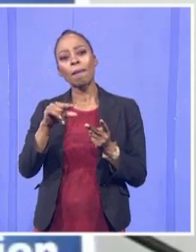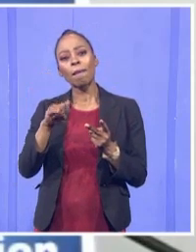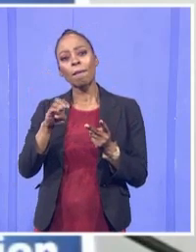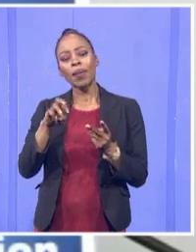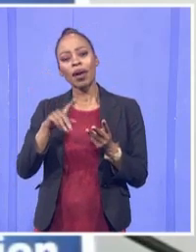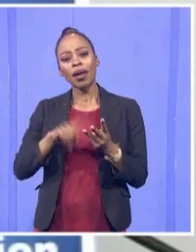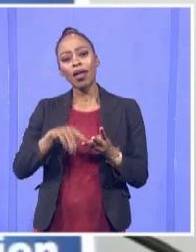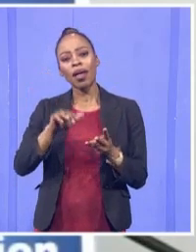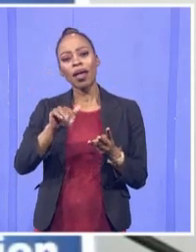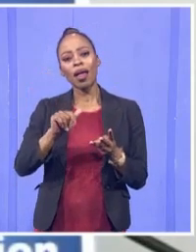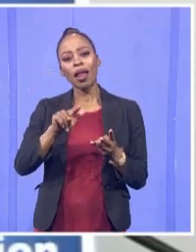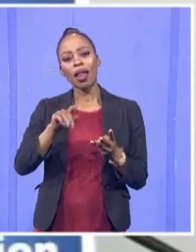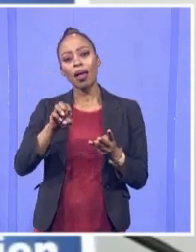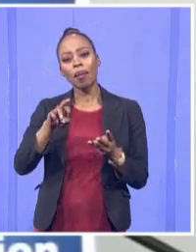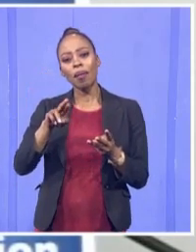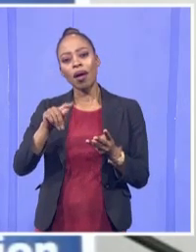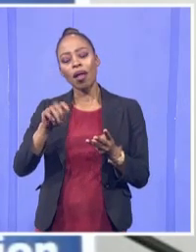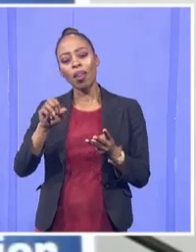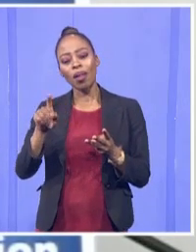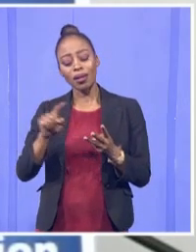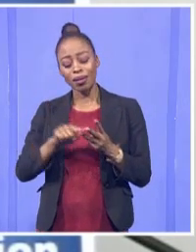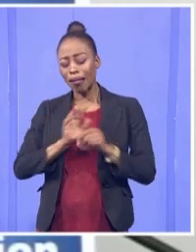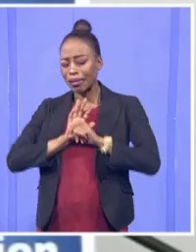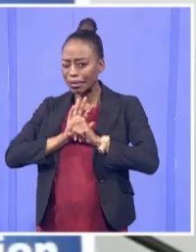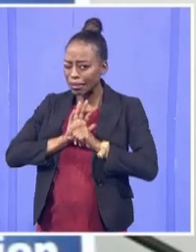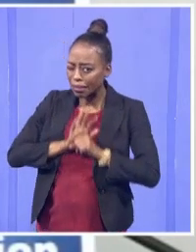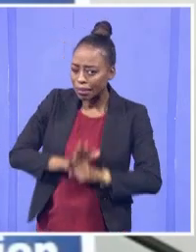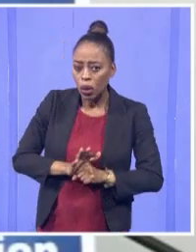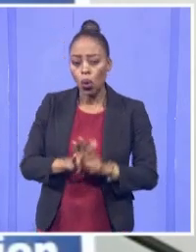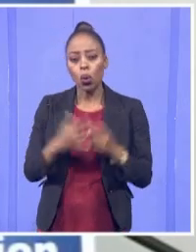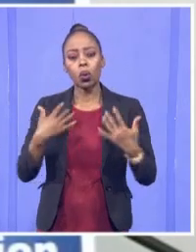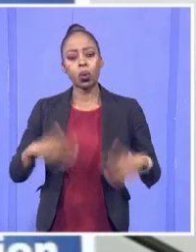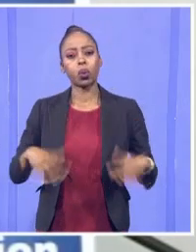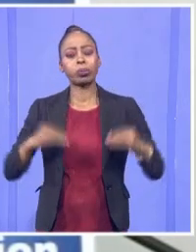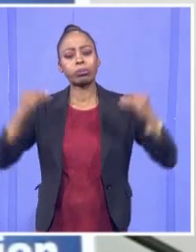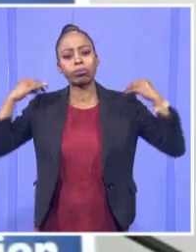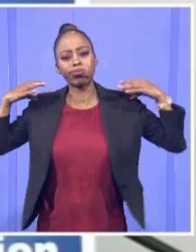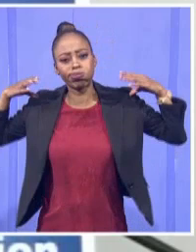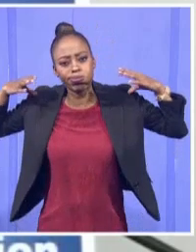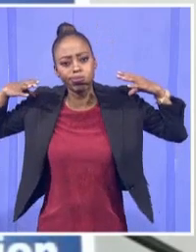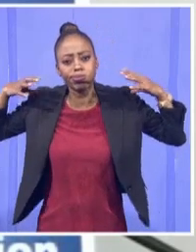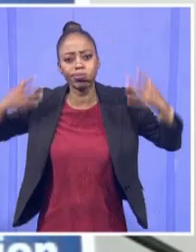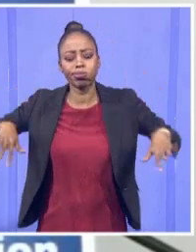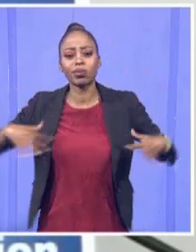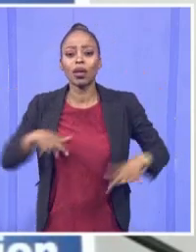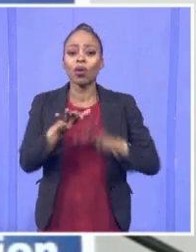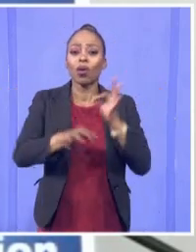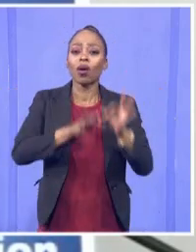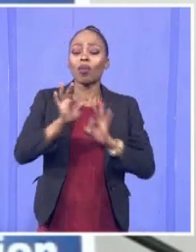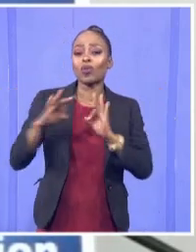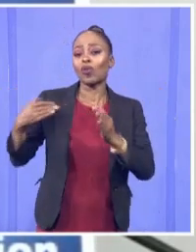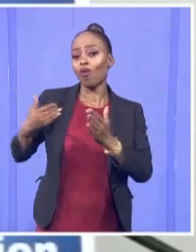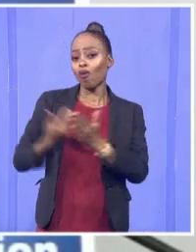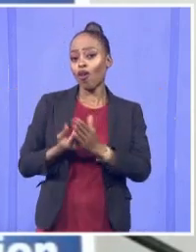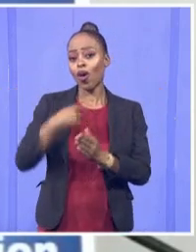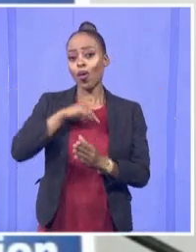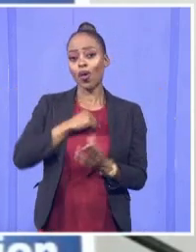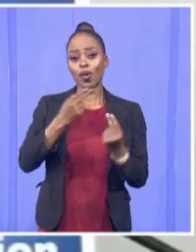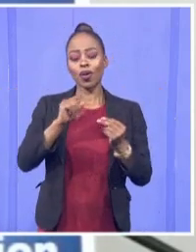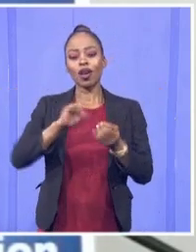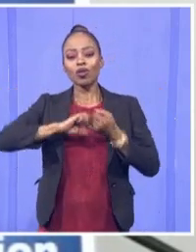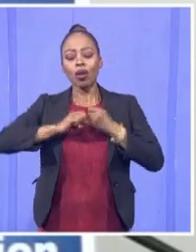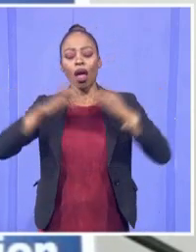Primary Schools, they are under extreme pressure. So we will explain what we've done as a department to